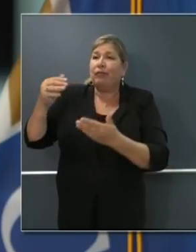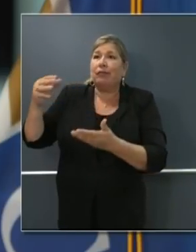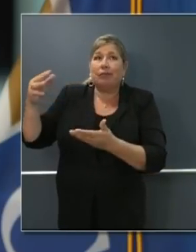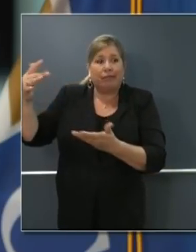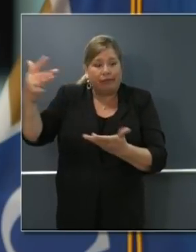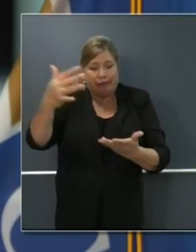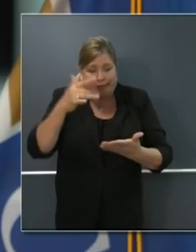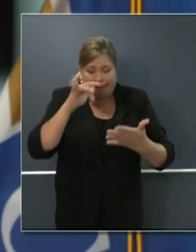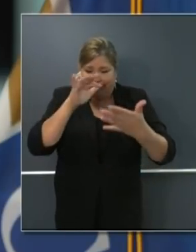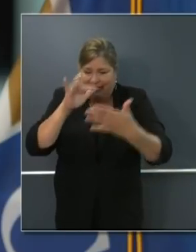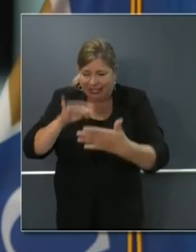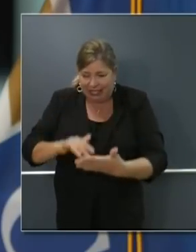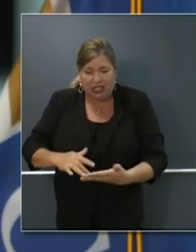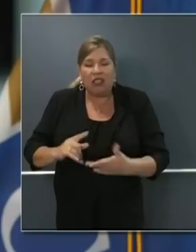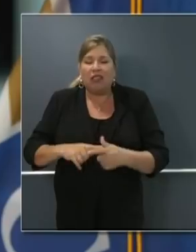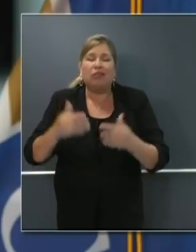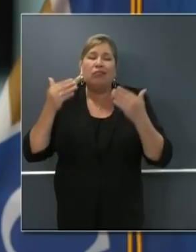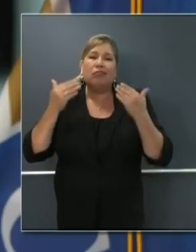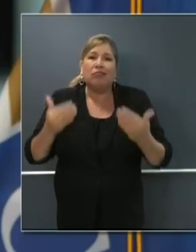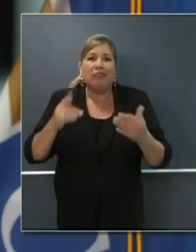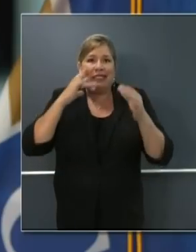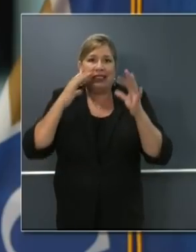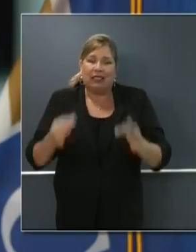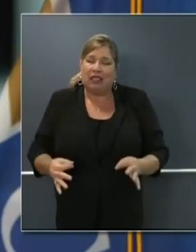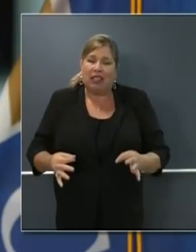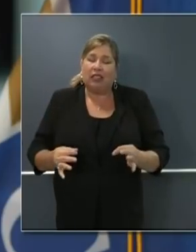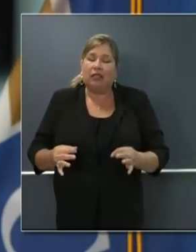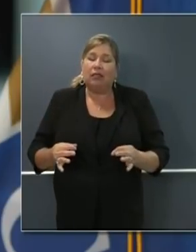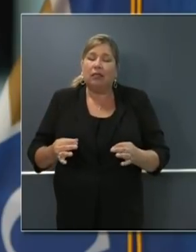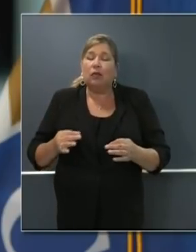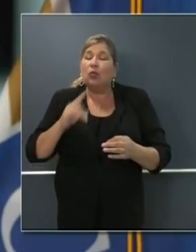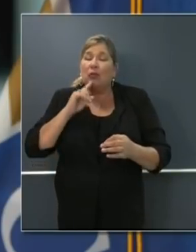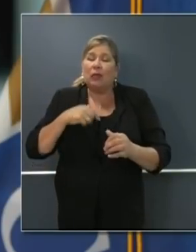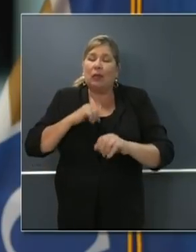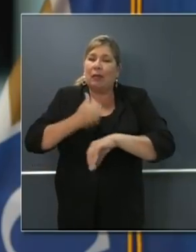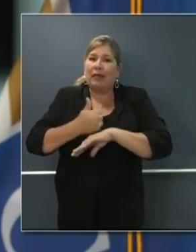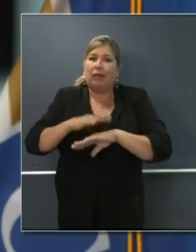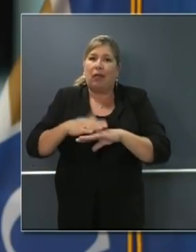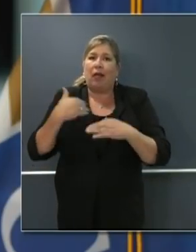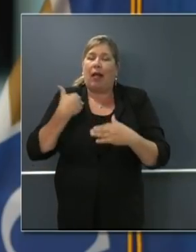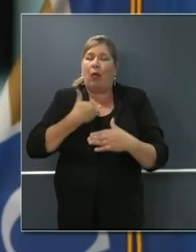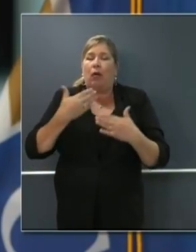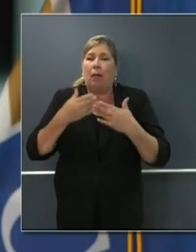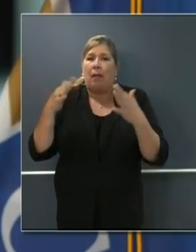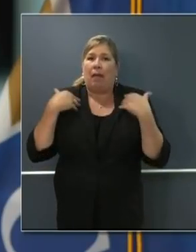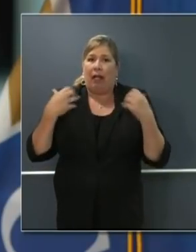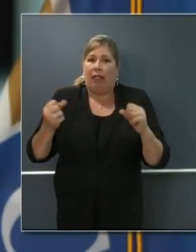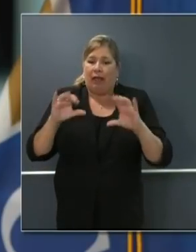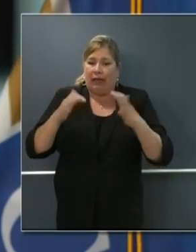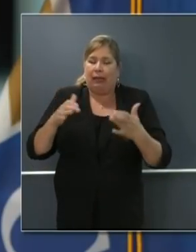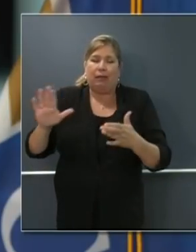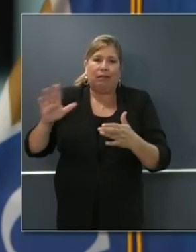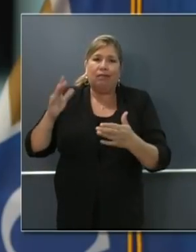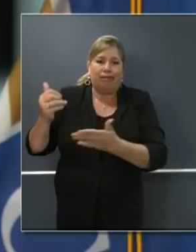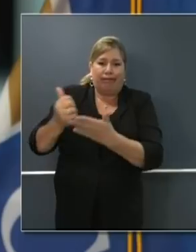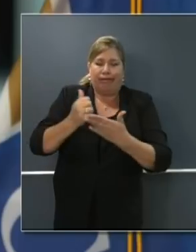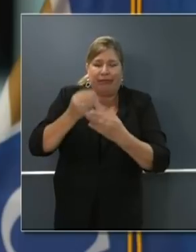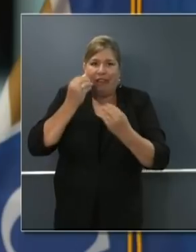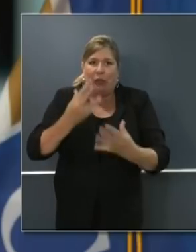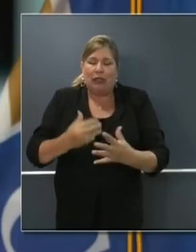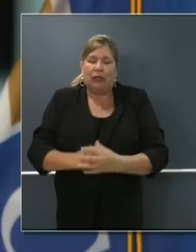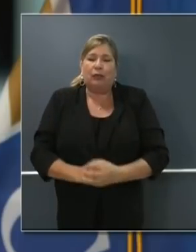concert with all those groups, but none more important than our public health team. Marissa Kendall, Mercury News.